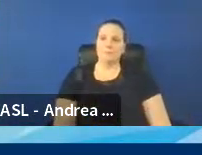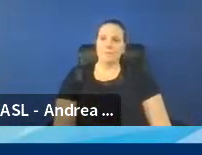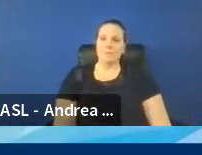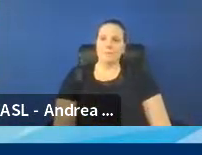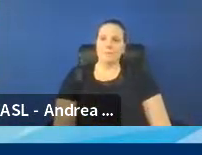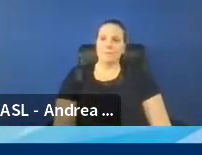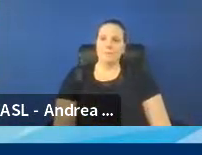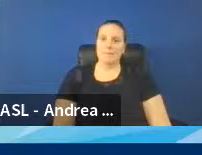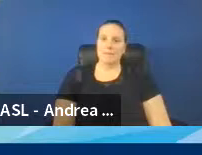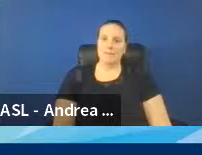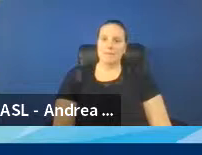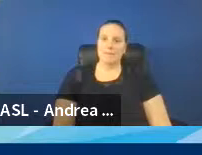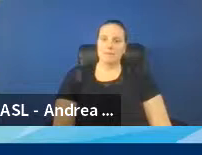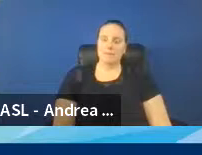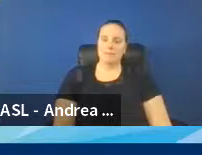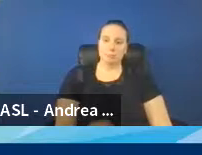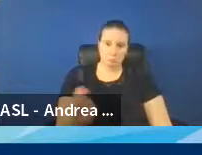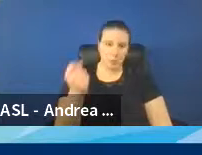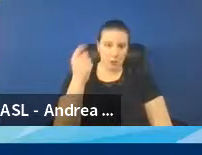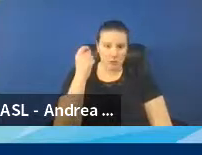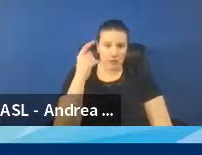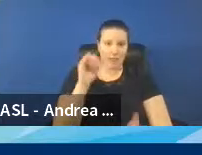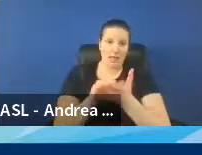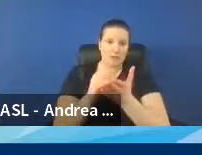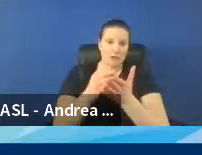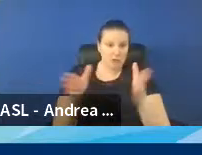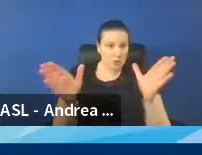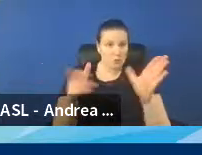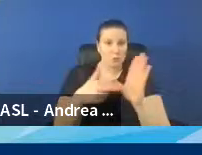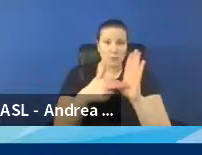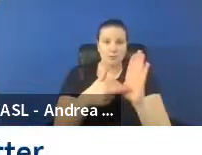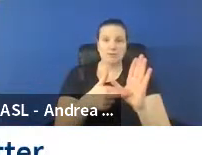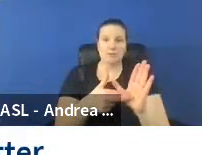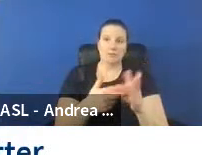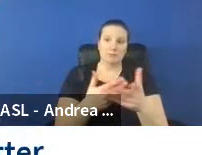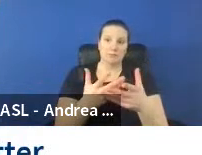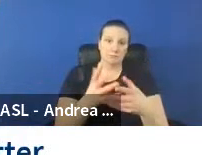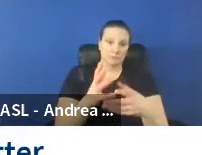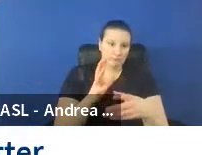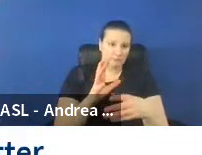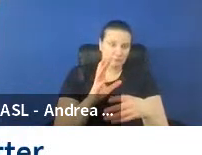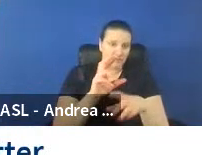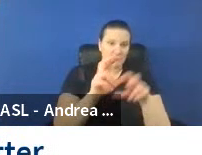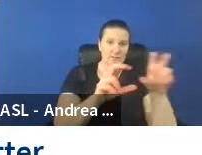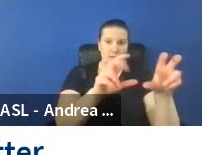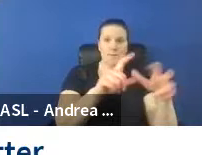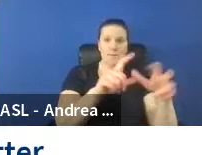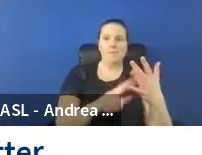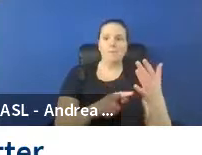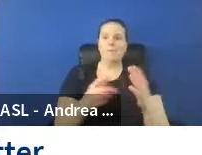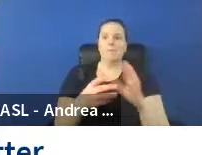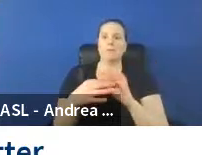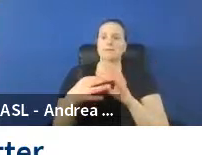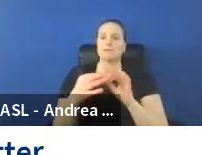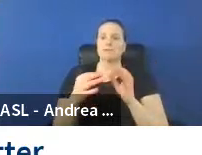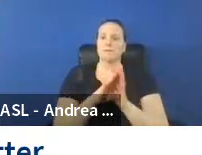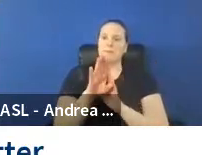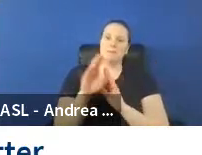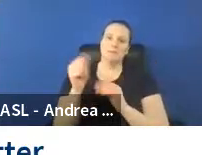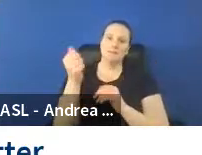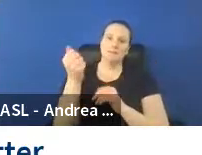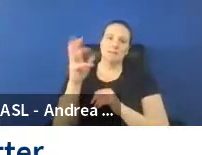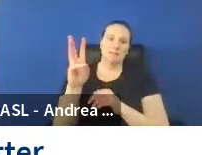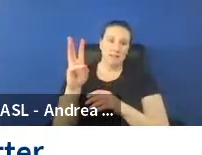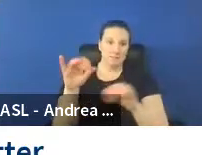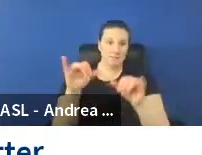So in addition to understanding these general representative investments, we also, as I mentioned, developed 16 measures